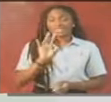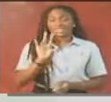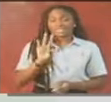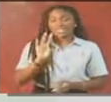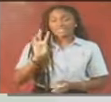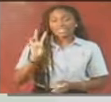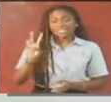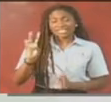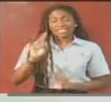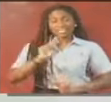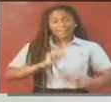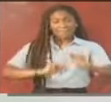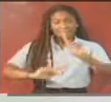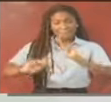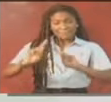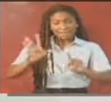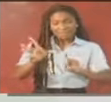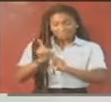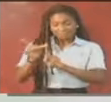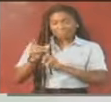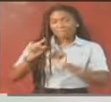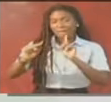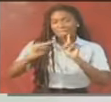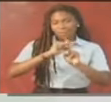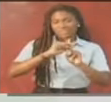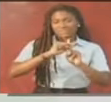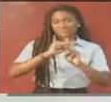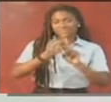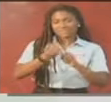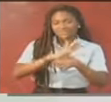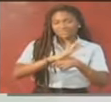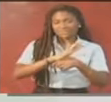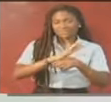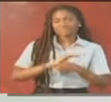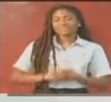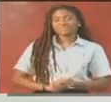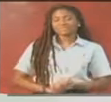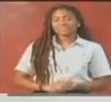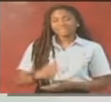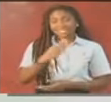9,676 persons would have tested positive, and there would be